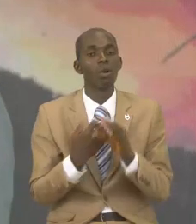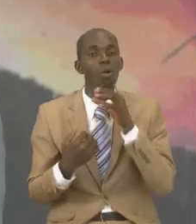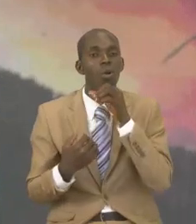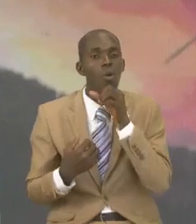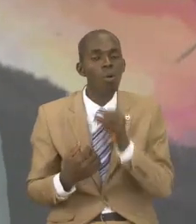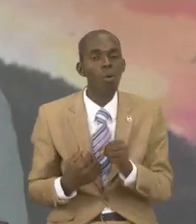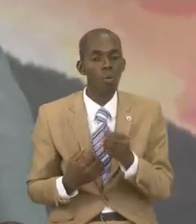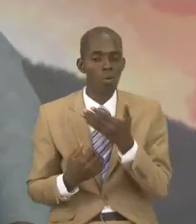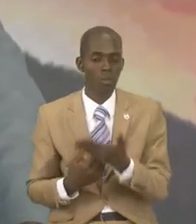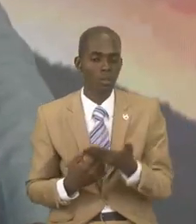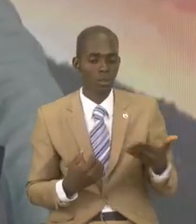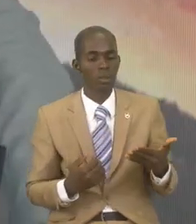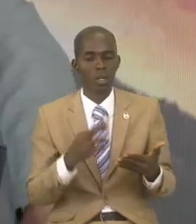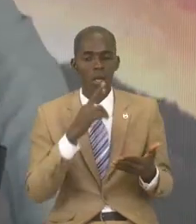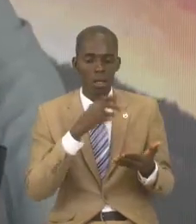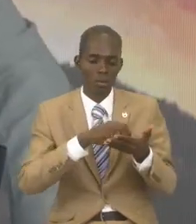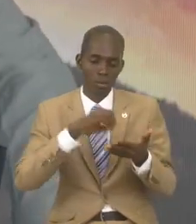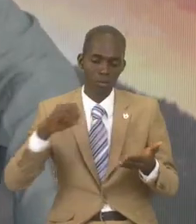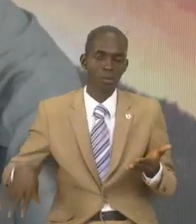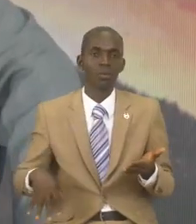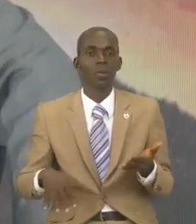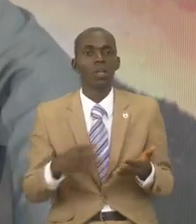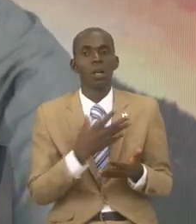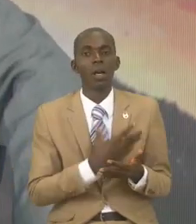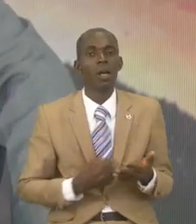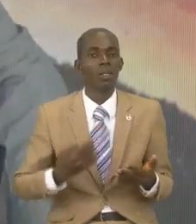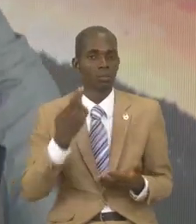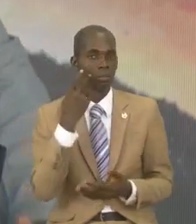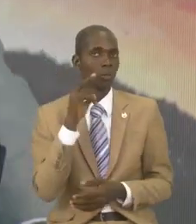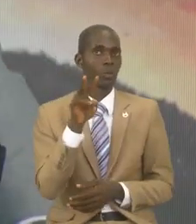things are passed away, and behold,